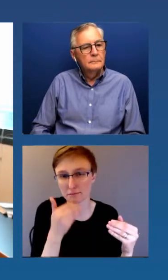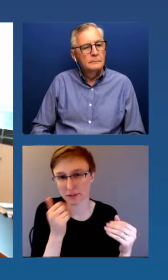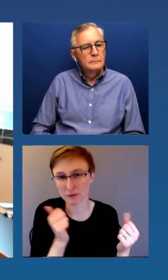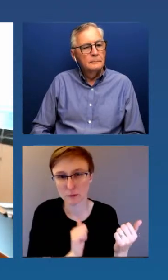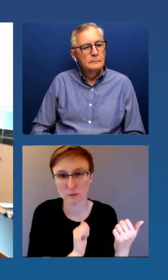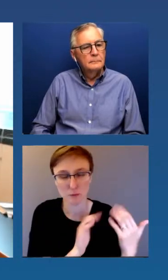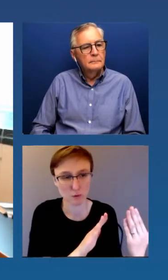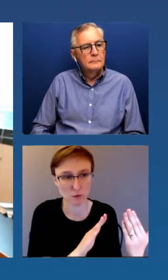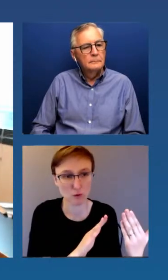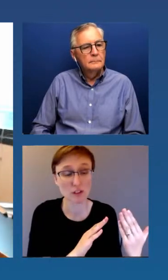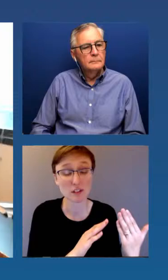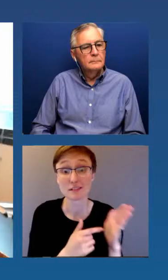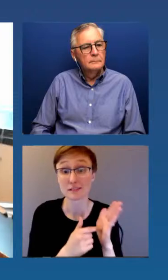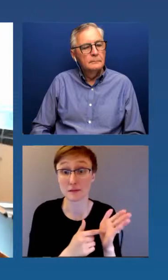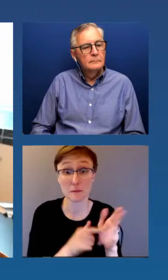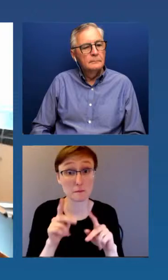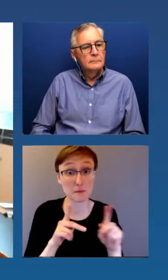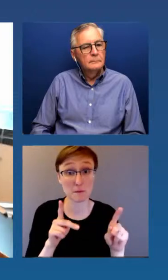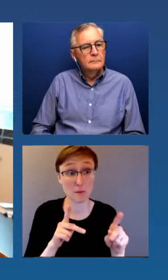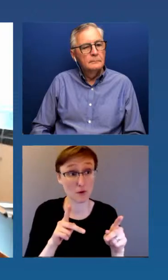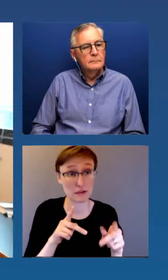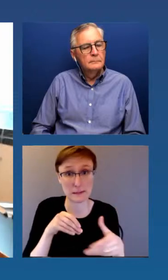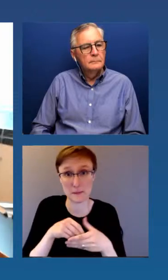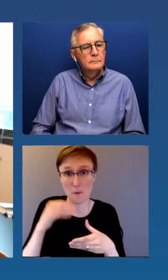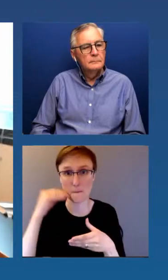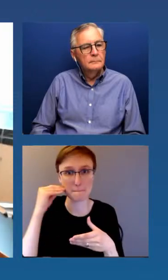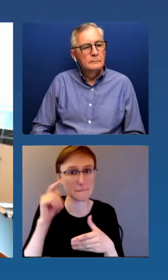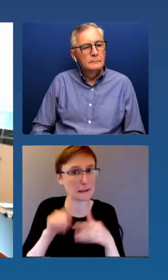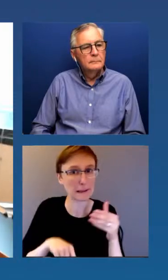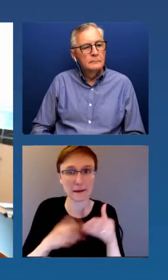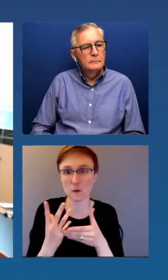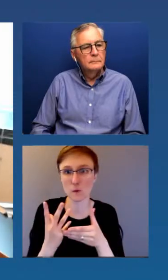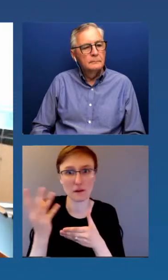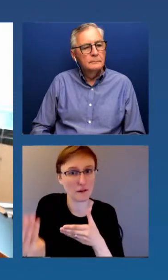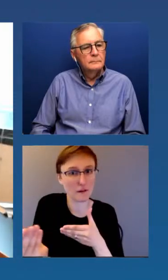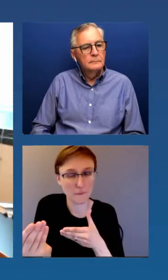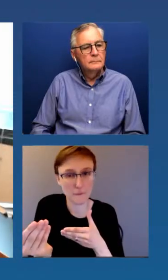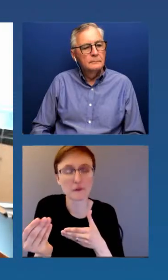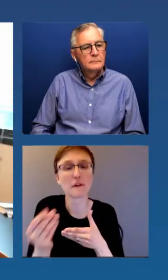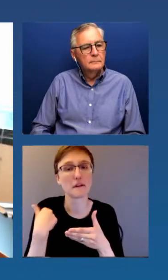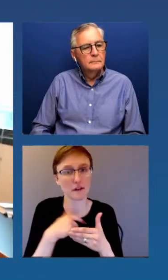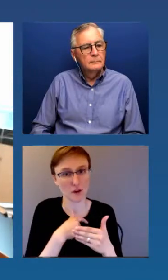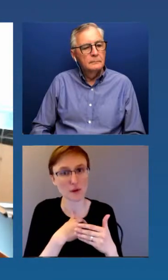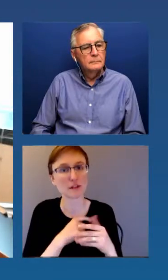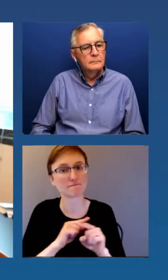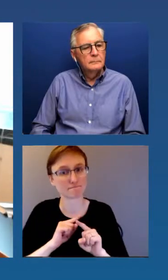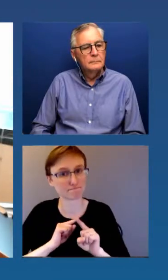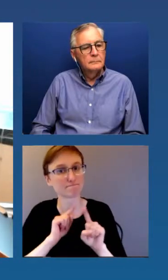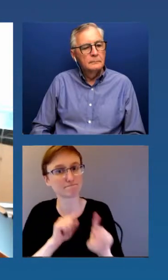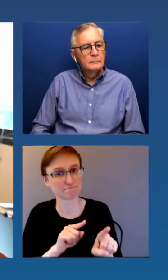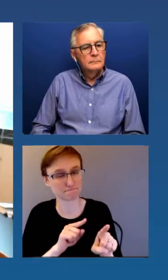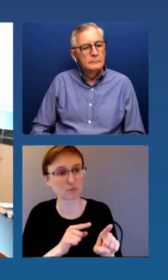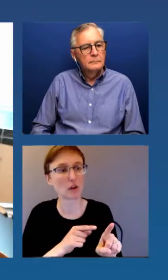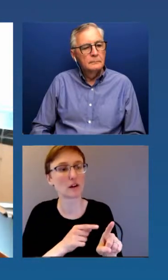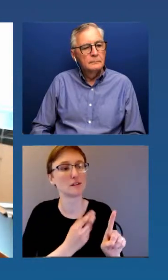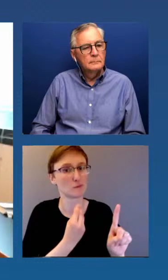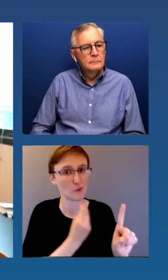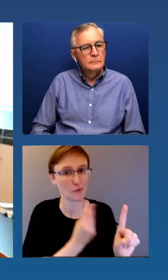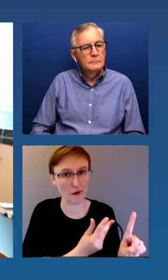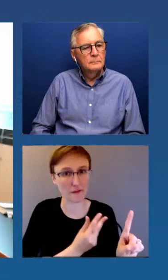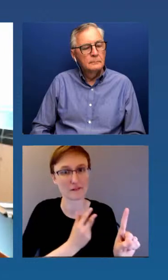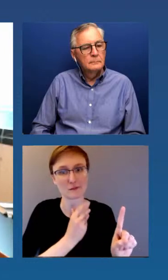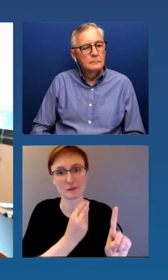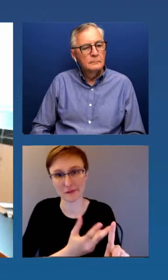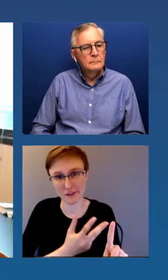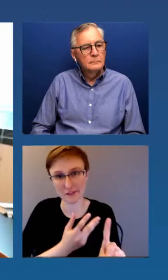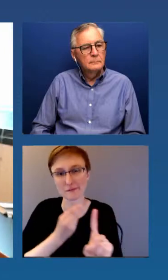the homebound vaccinations, the community hubs that are being established now. And I think we've all recognized that for all